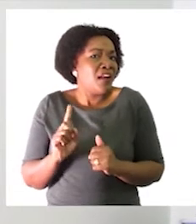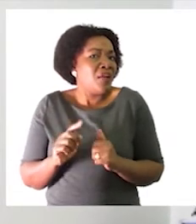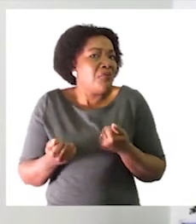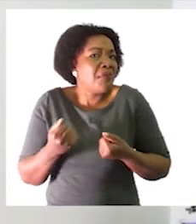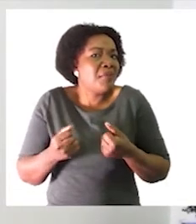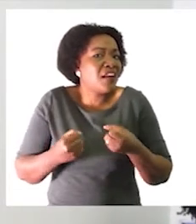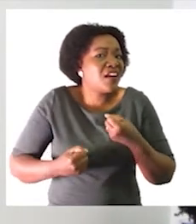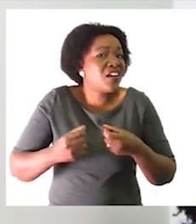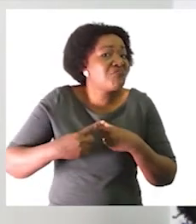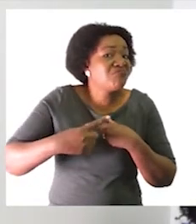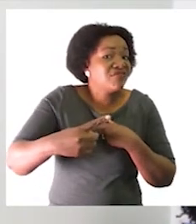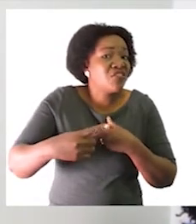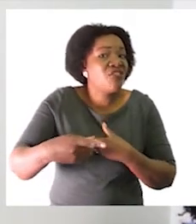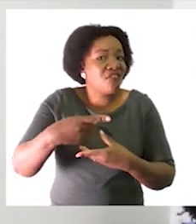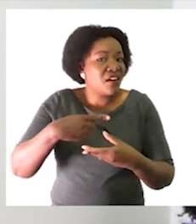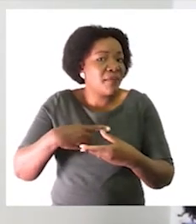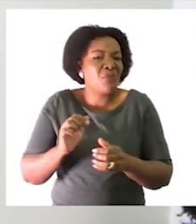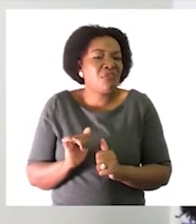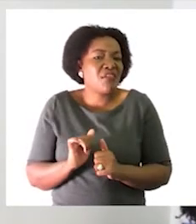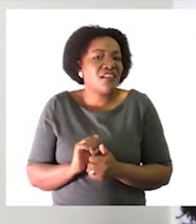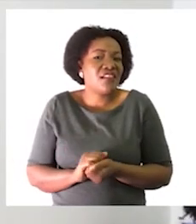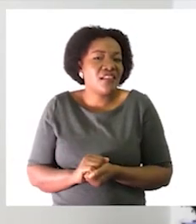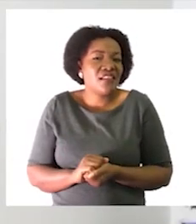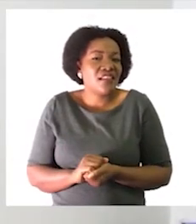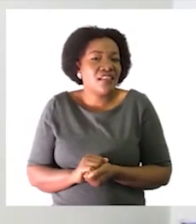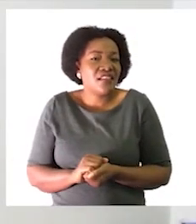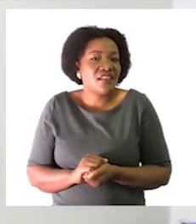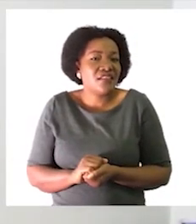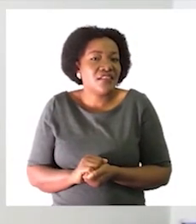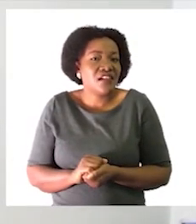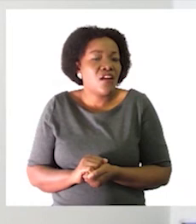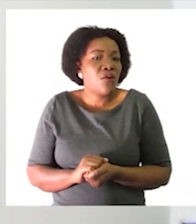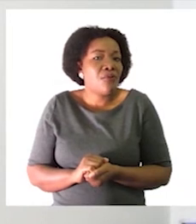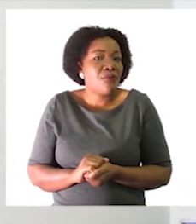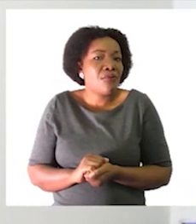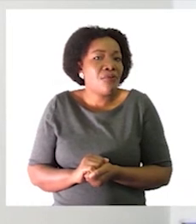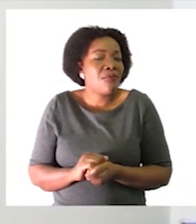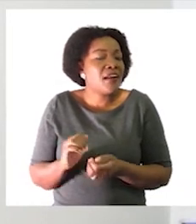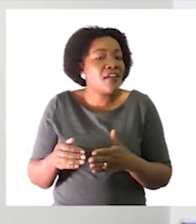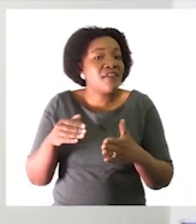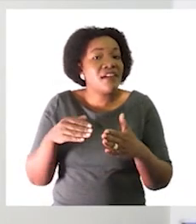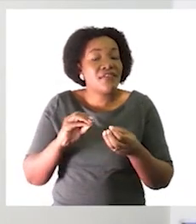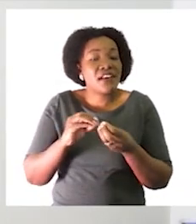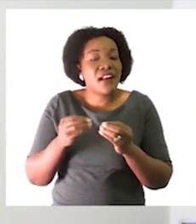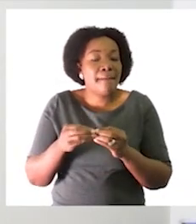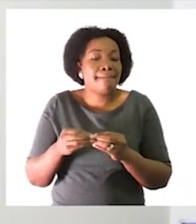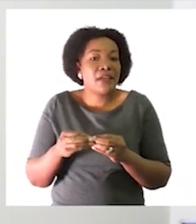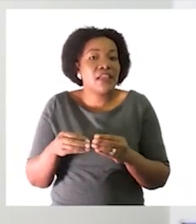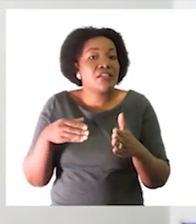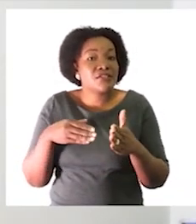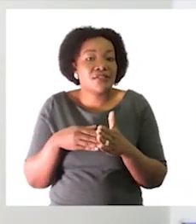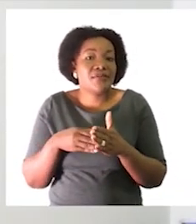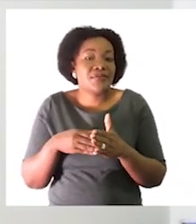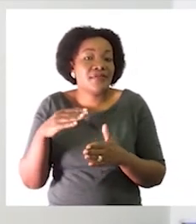forth. But what can you do? Whenever the number ends with a 5, 5 is a magic number. It is